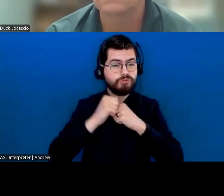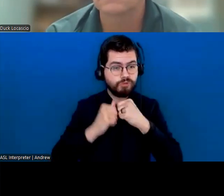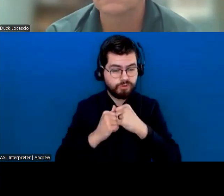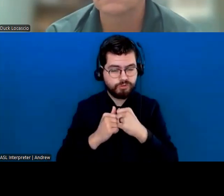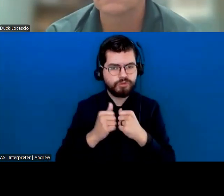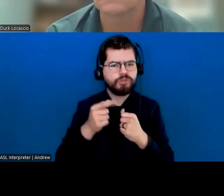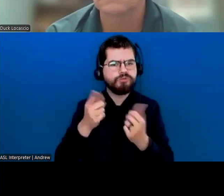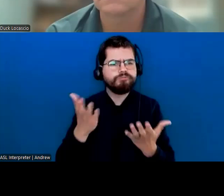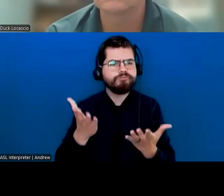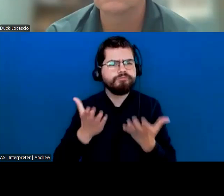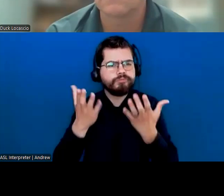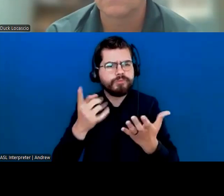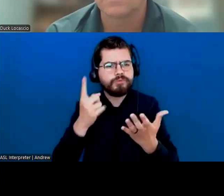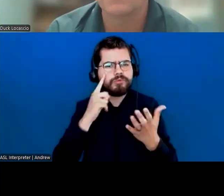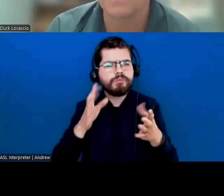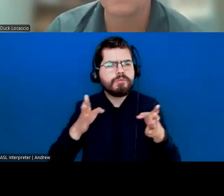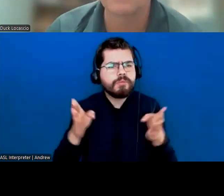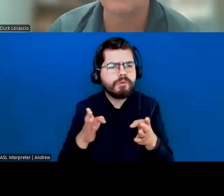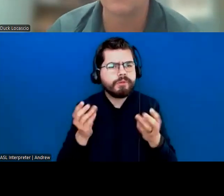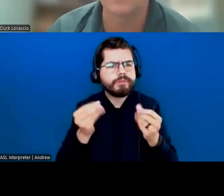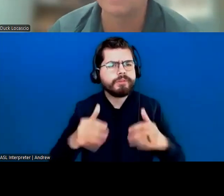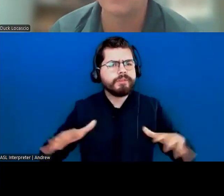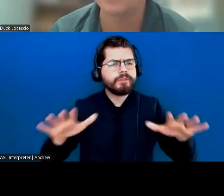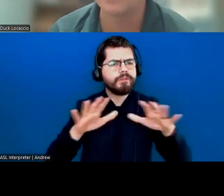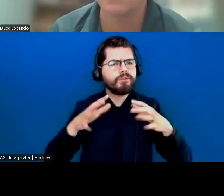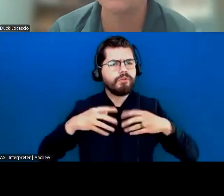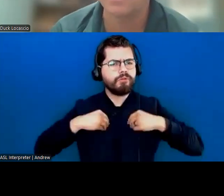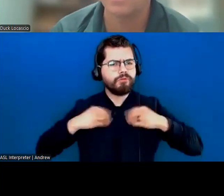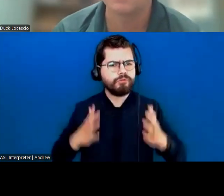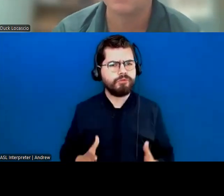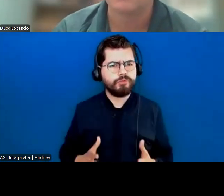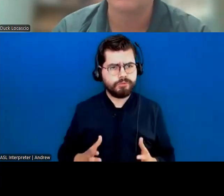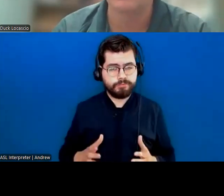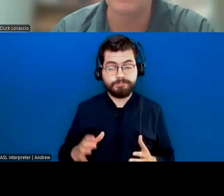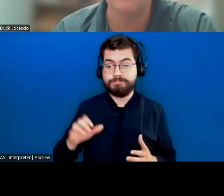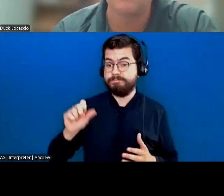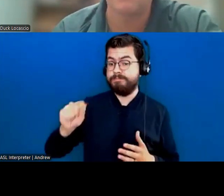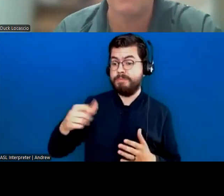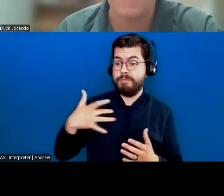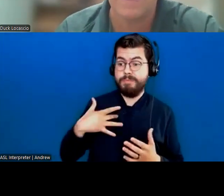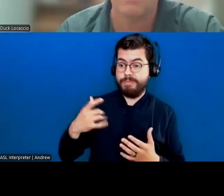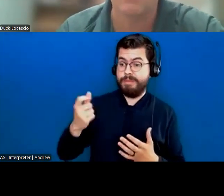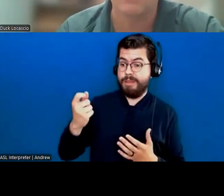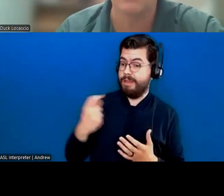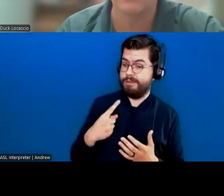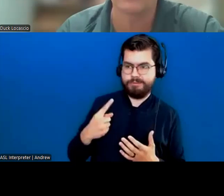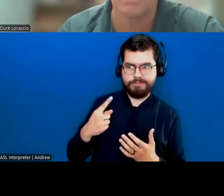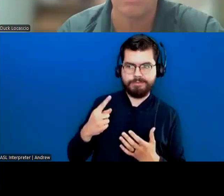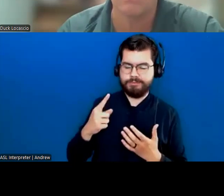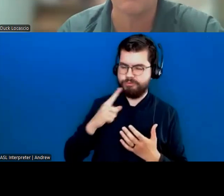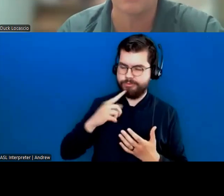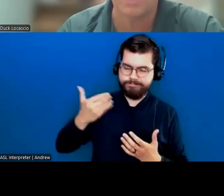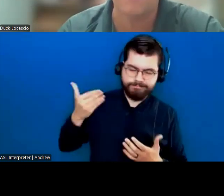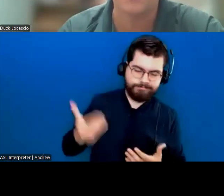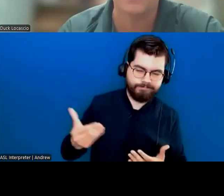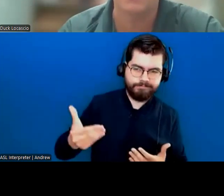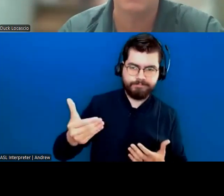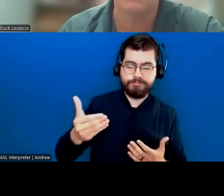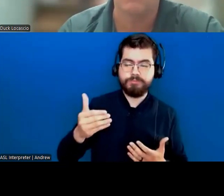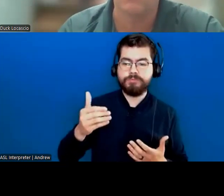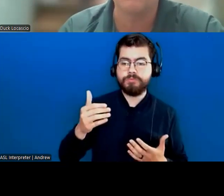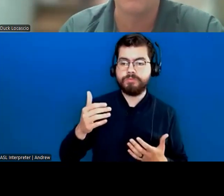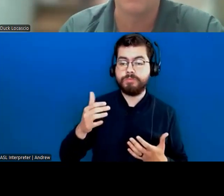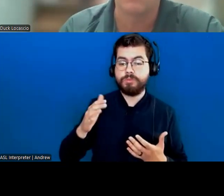small landowners? Yeah, I get that. We get that question all the time. You need to figure out how your small